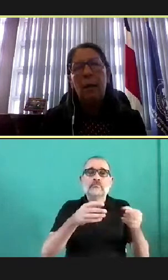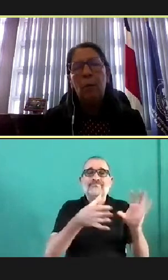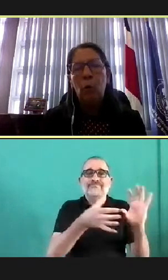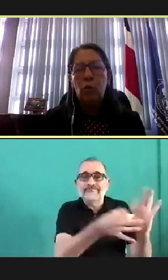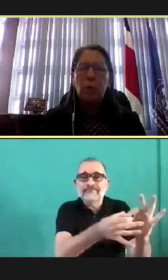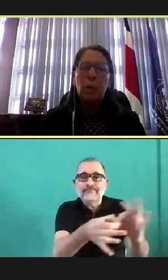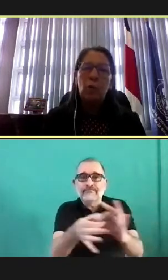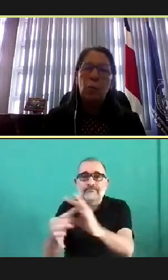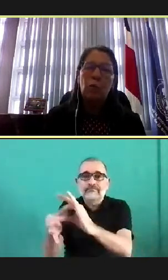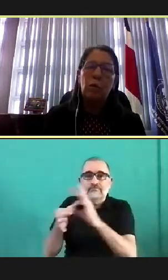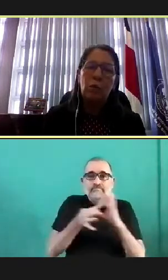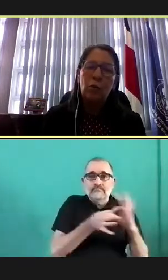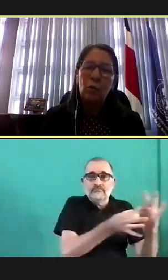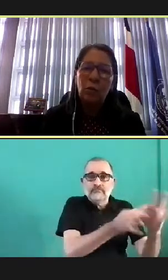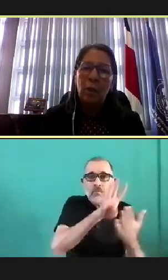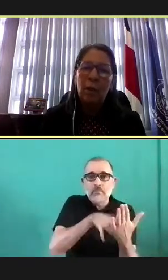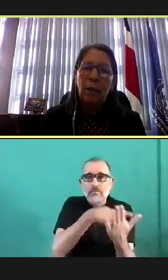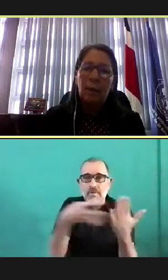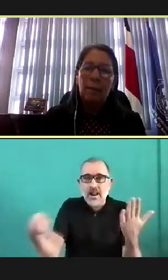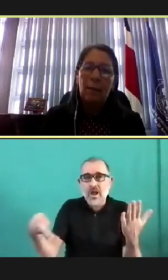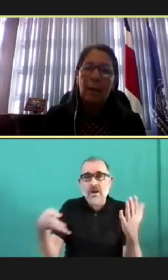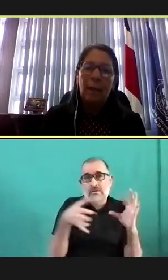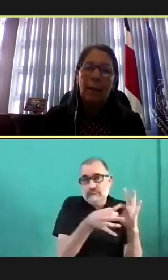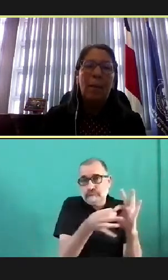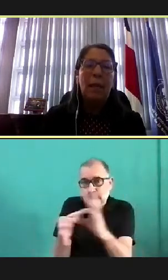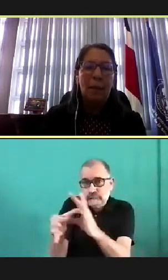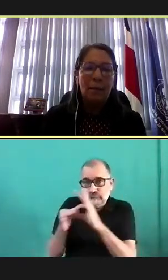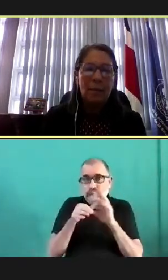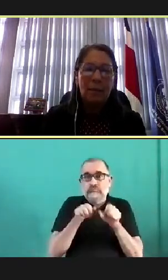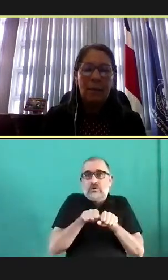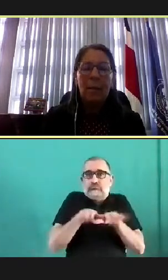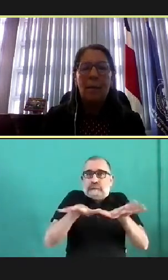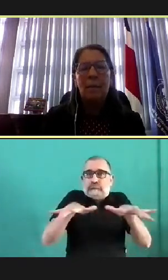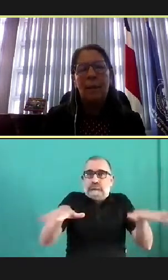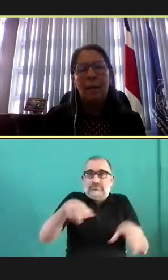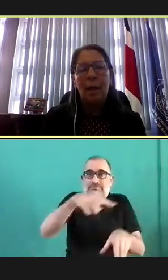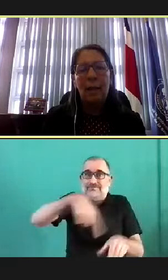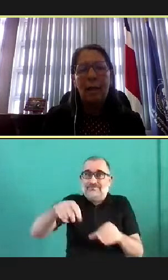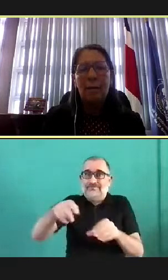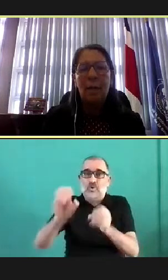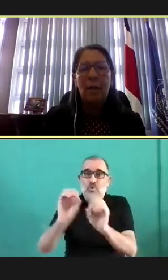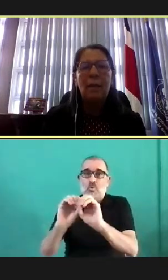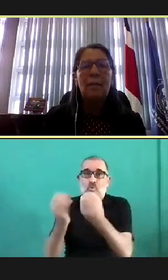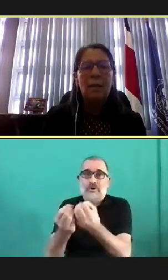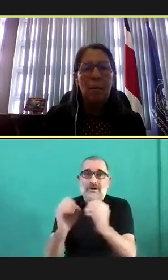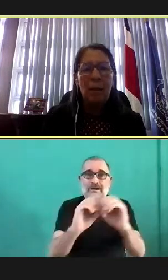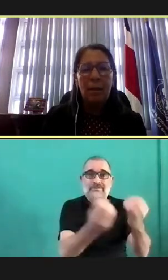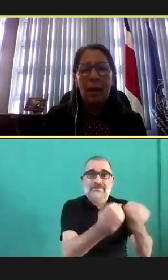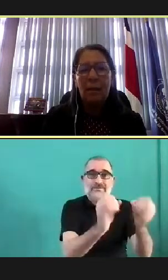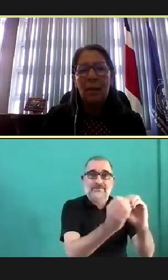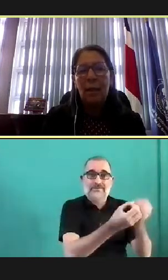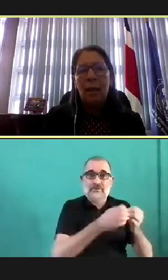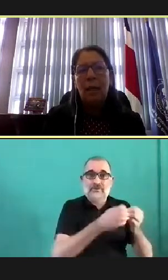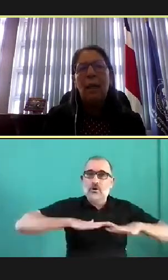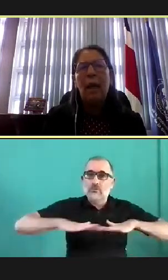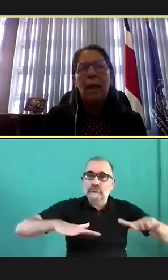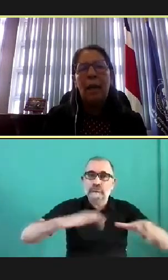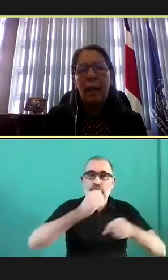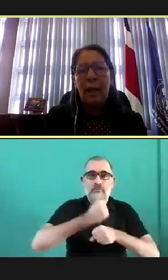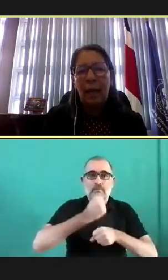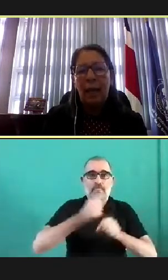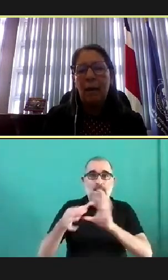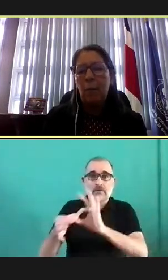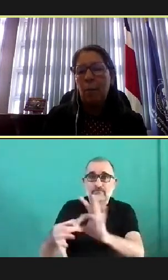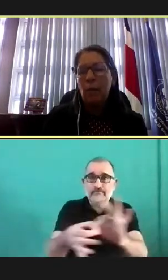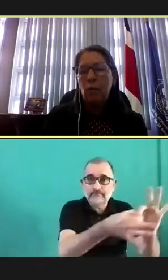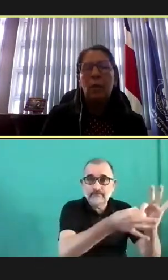organizations' activities. So many of the processes, emergency processes, and environmental